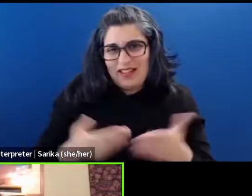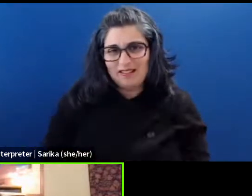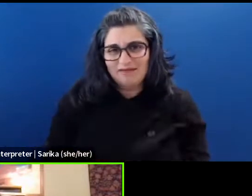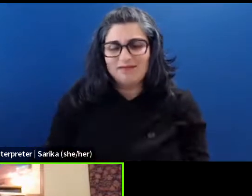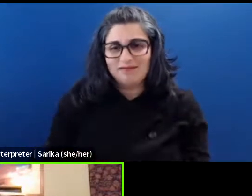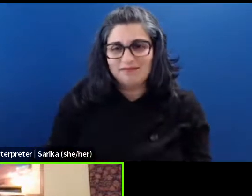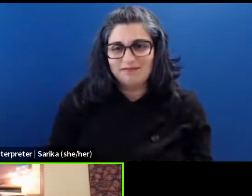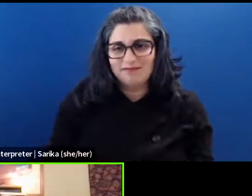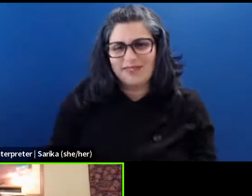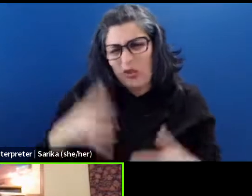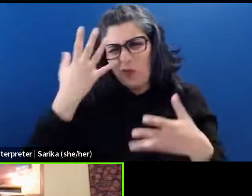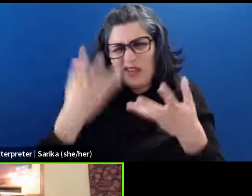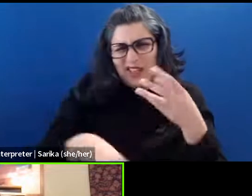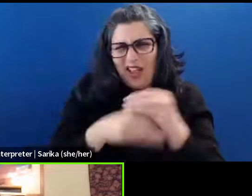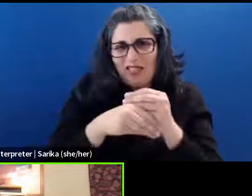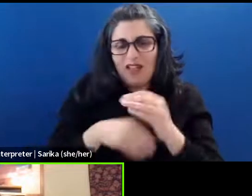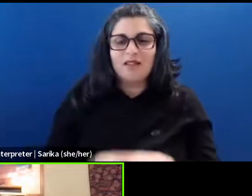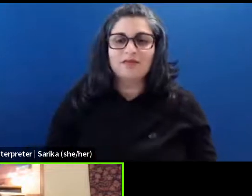Yeah. Just wanted to add that.